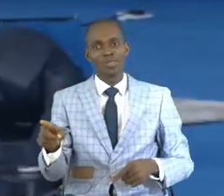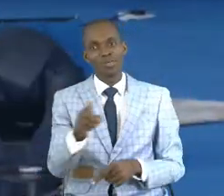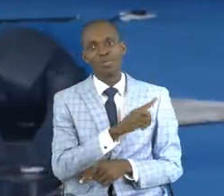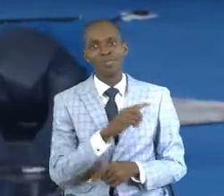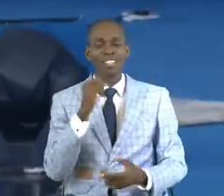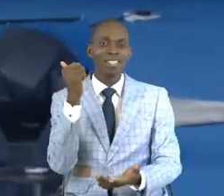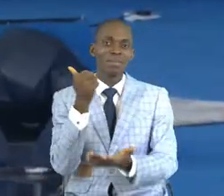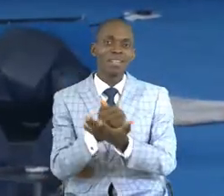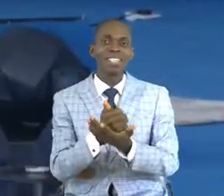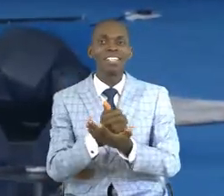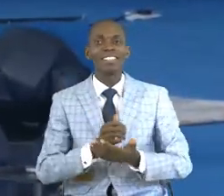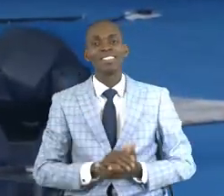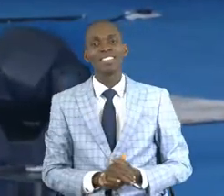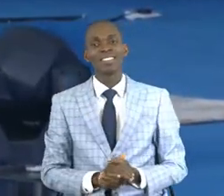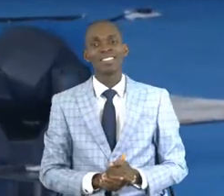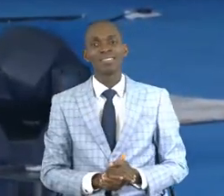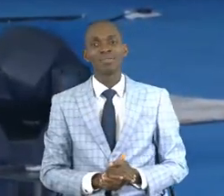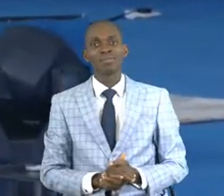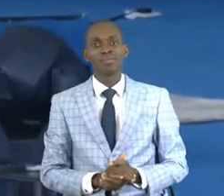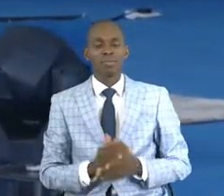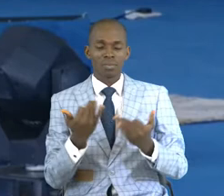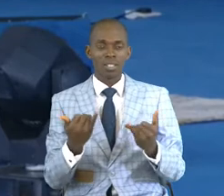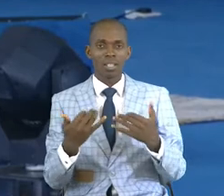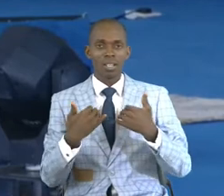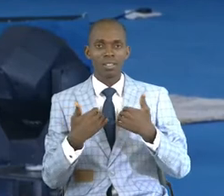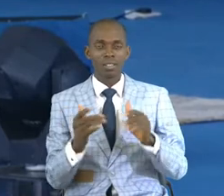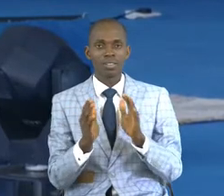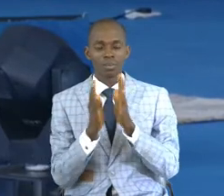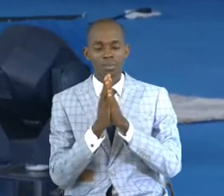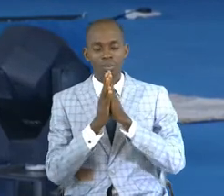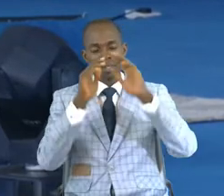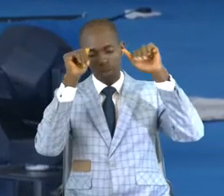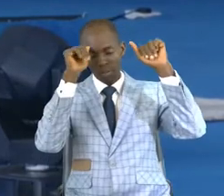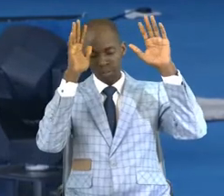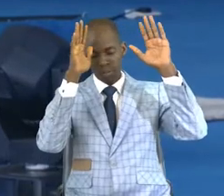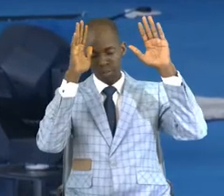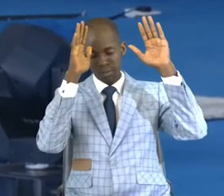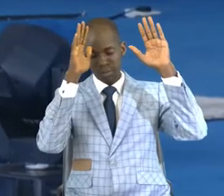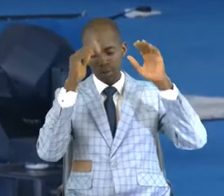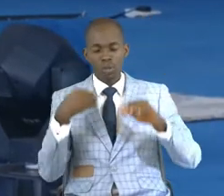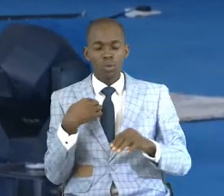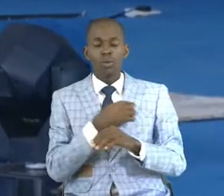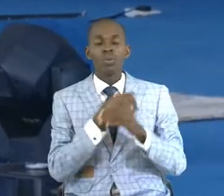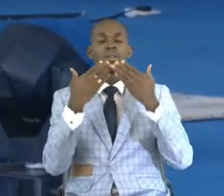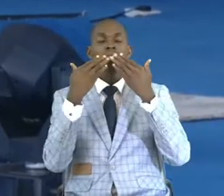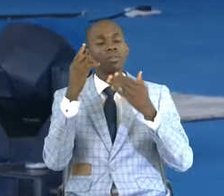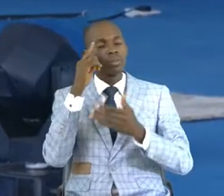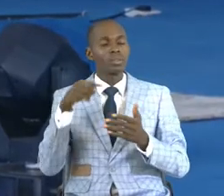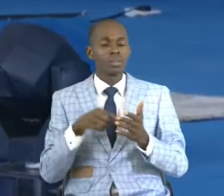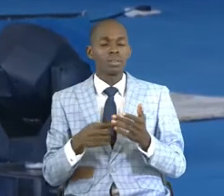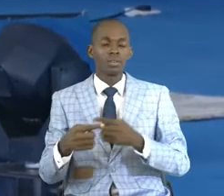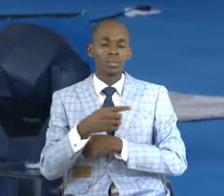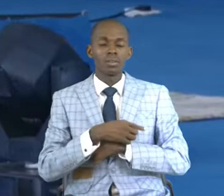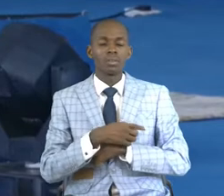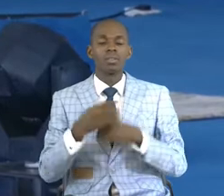Amen. Let's have a word of prayer. Father, we thank you for this day. Thank